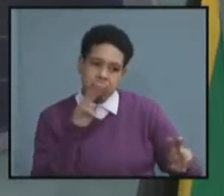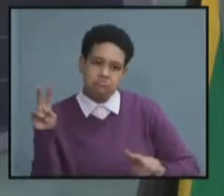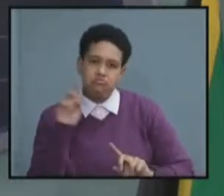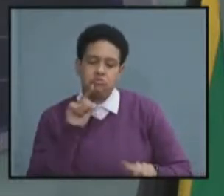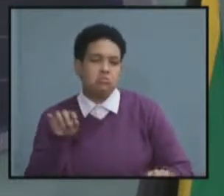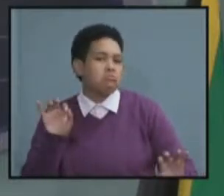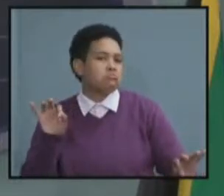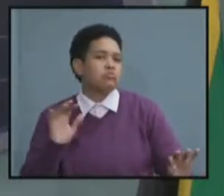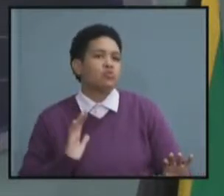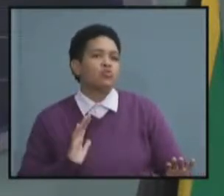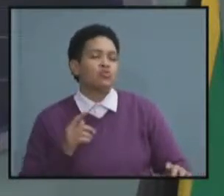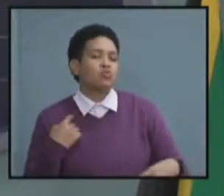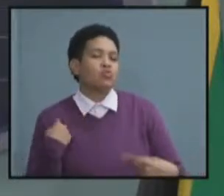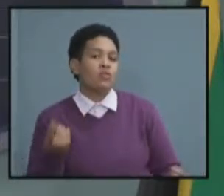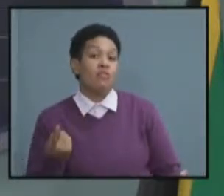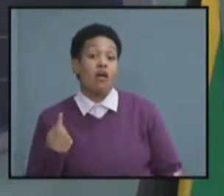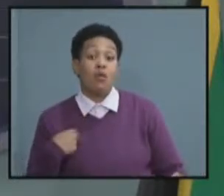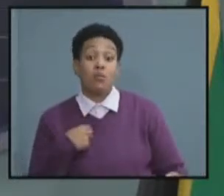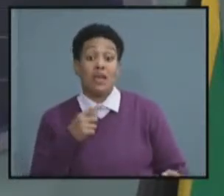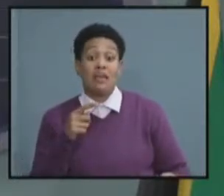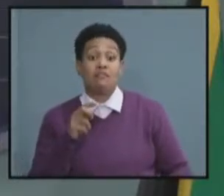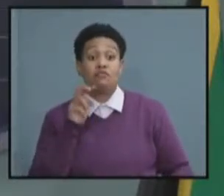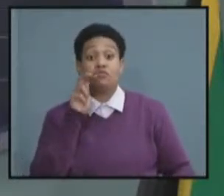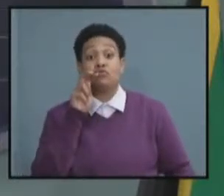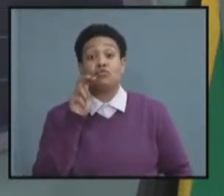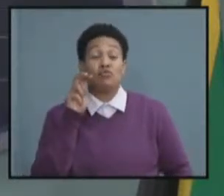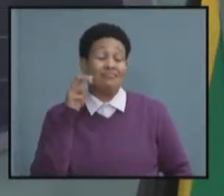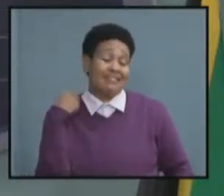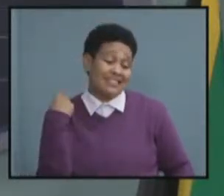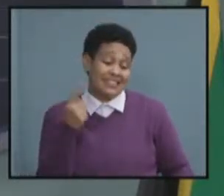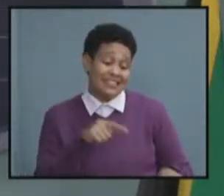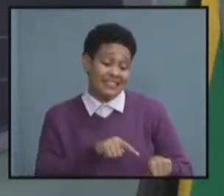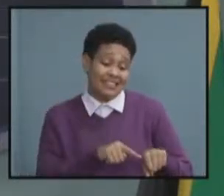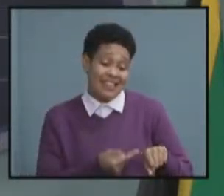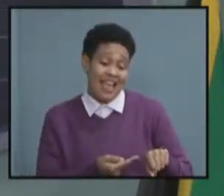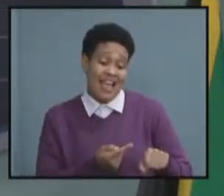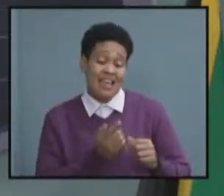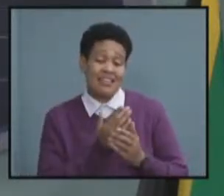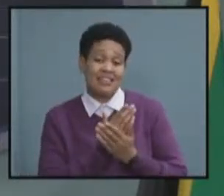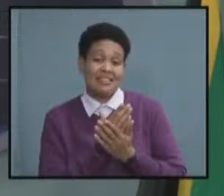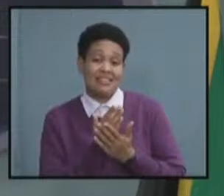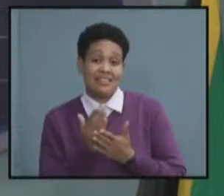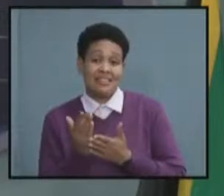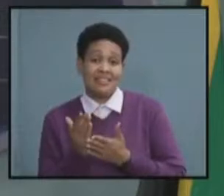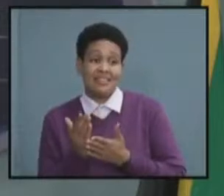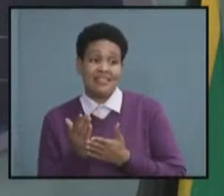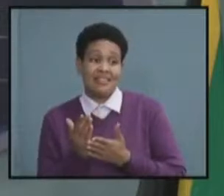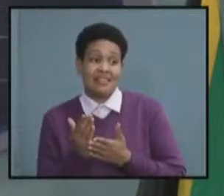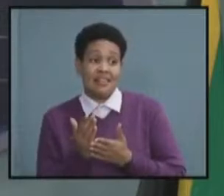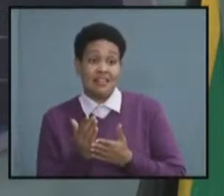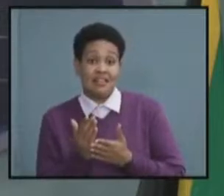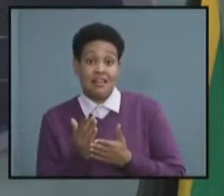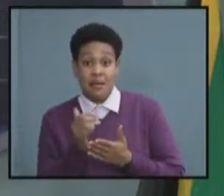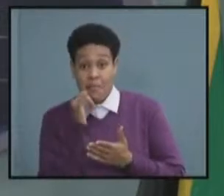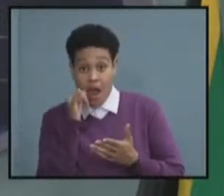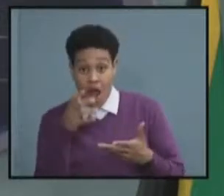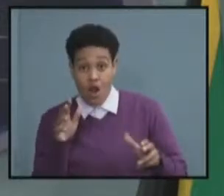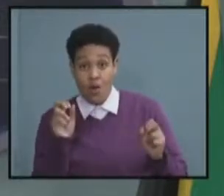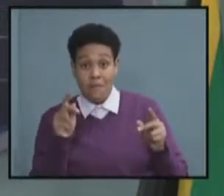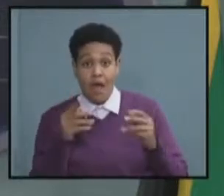We have sampled since the period that the order was